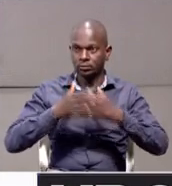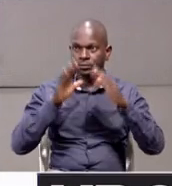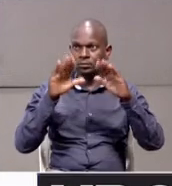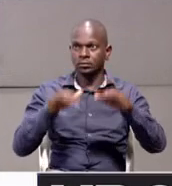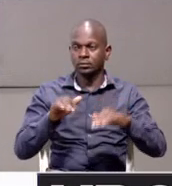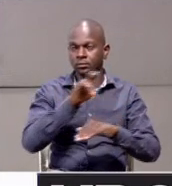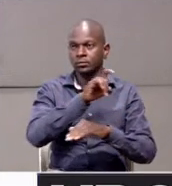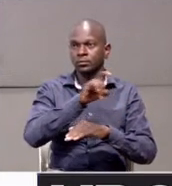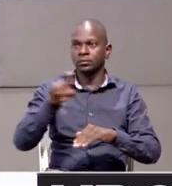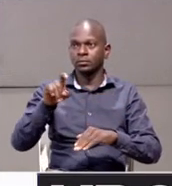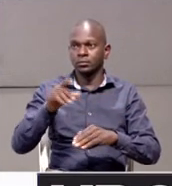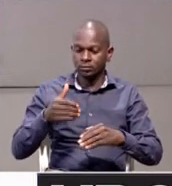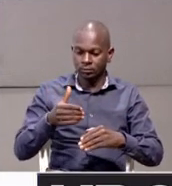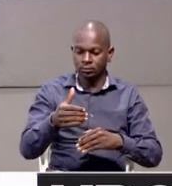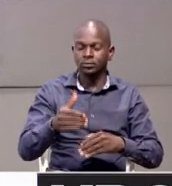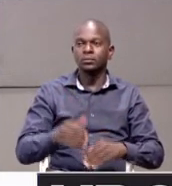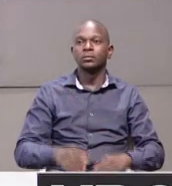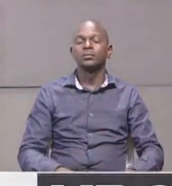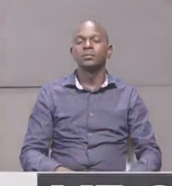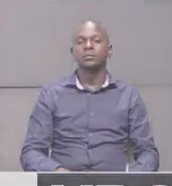blessed week ahead of you. Bye-bye.